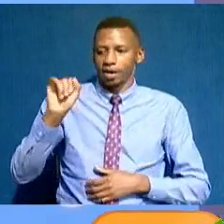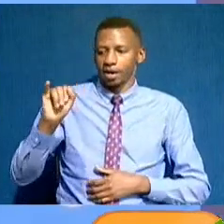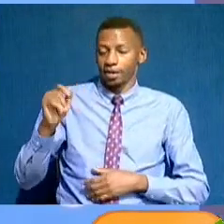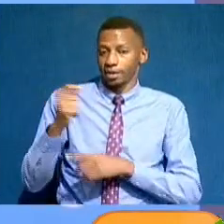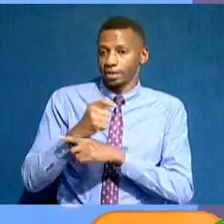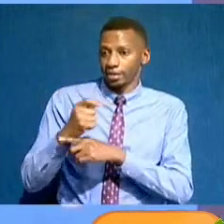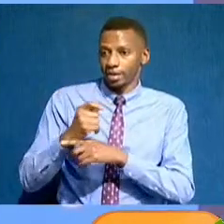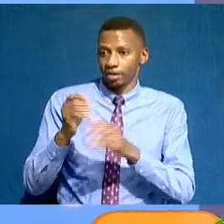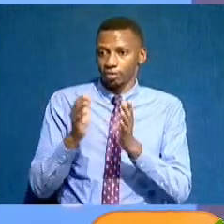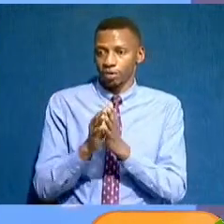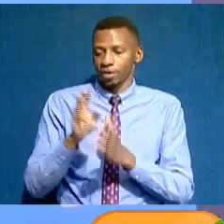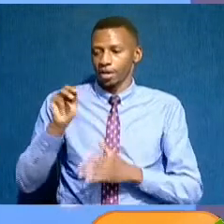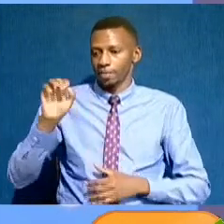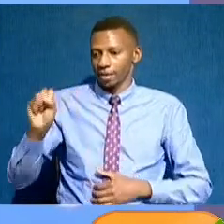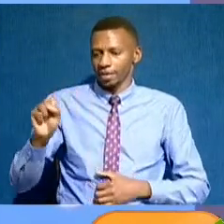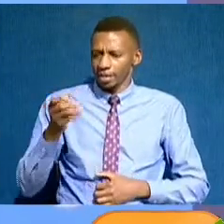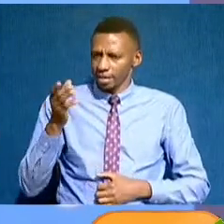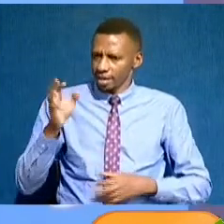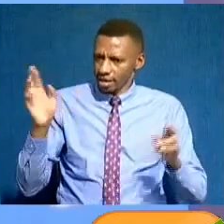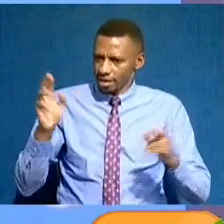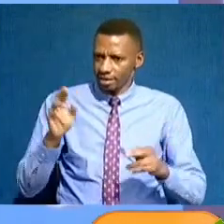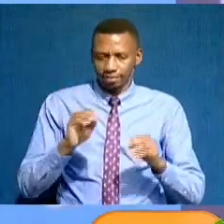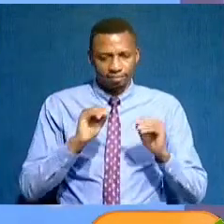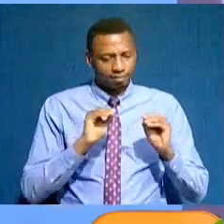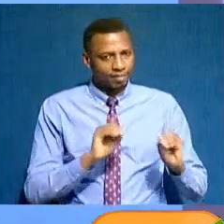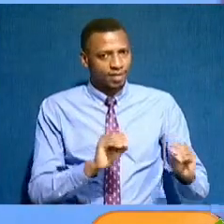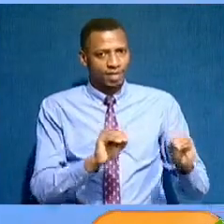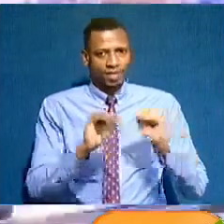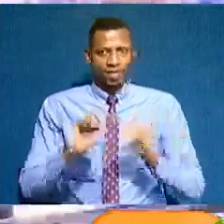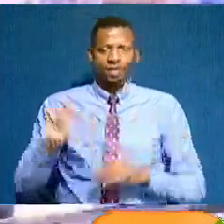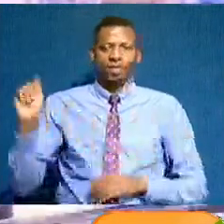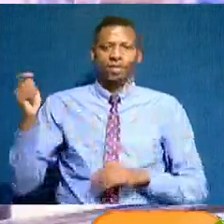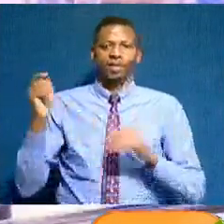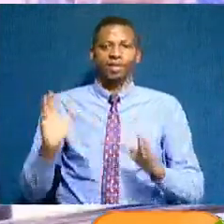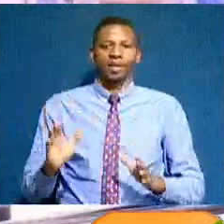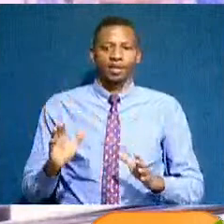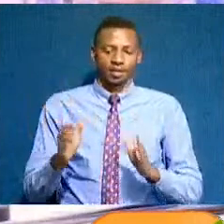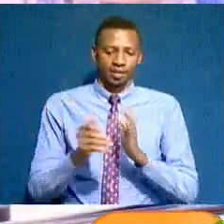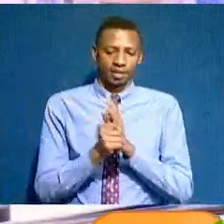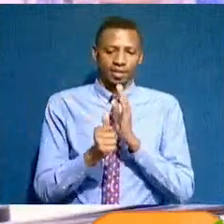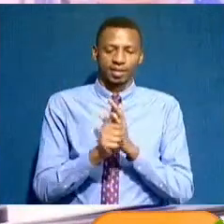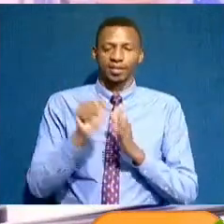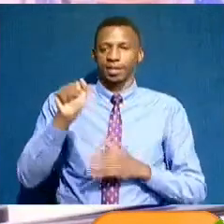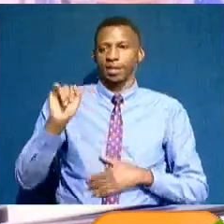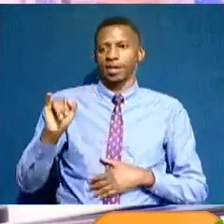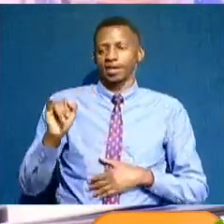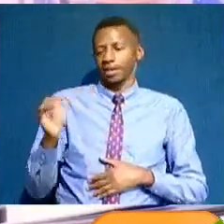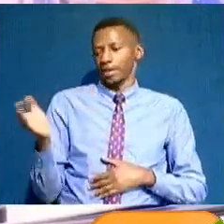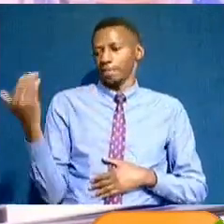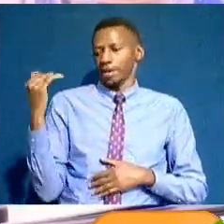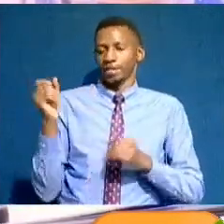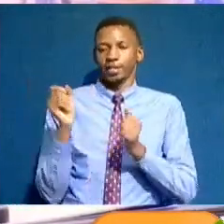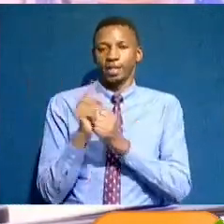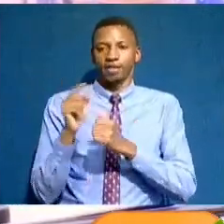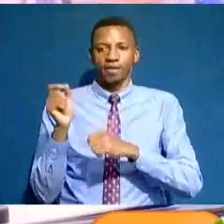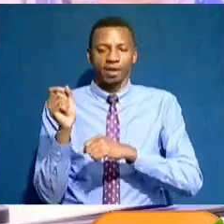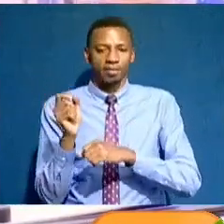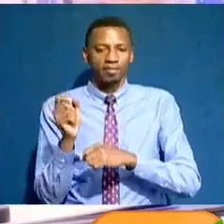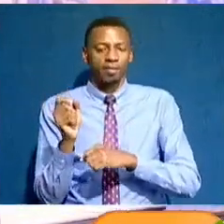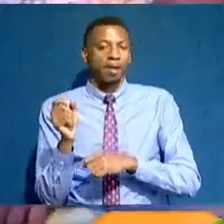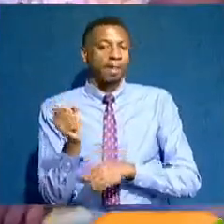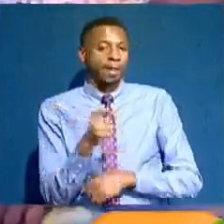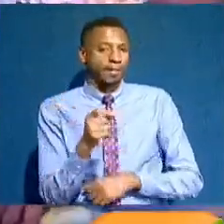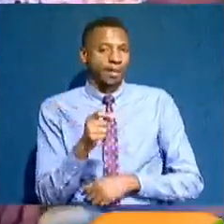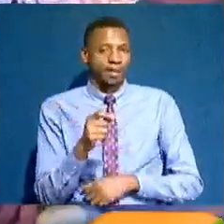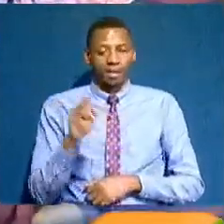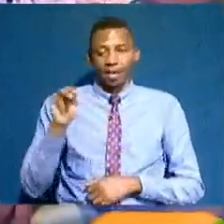been at the forefront of equipping Kenyans with AI skills. In the past 11 months, Microsoft has trained over